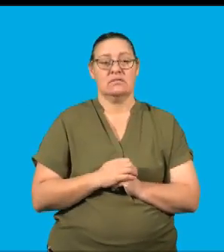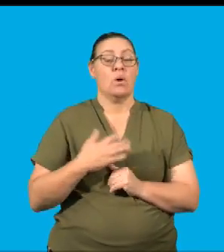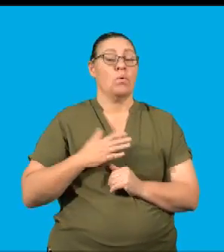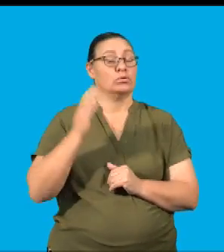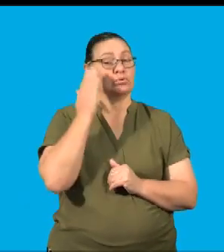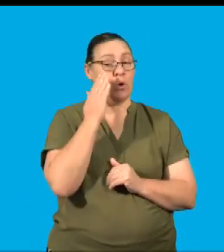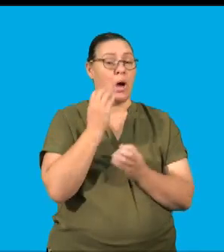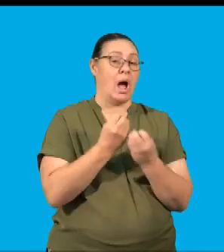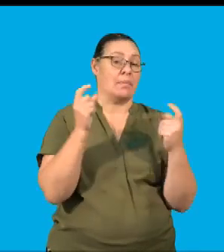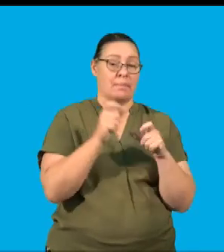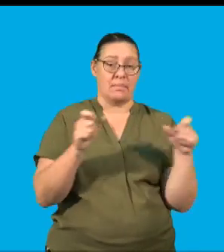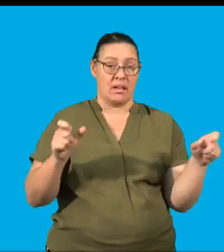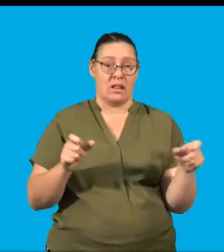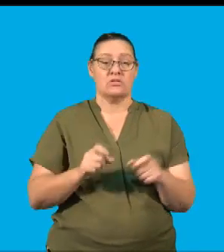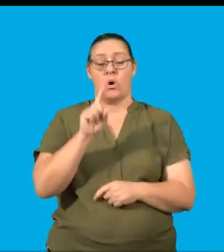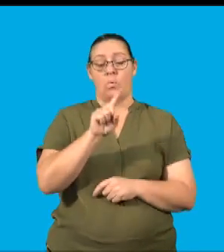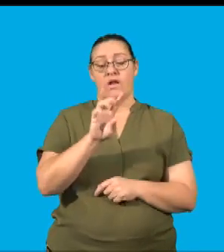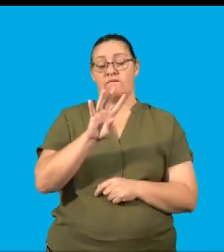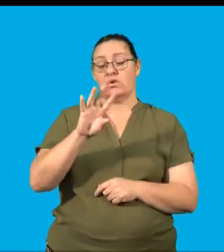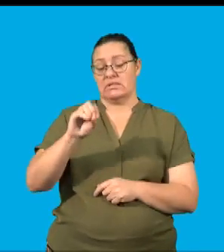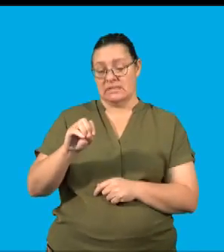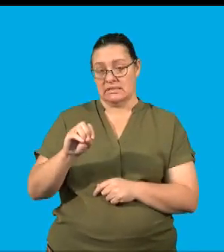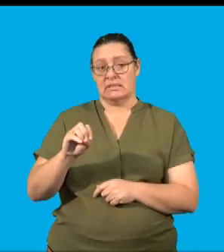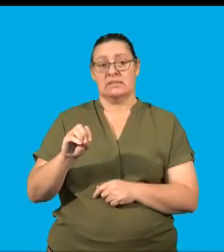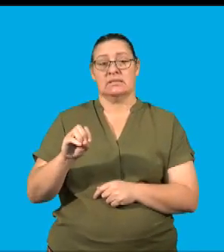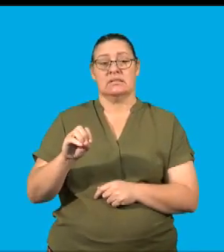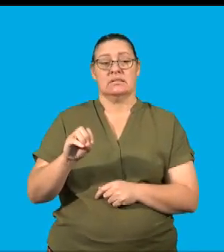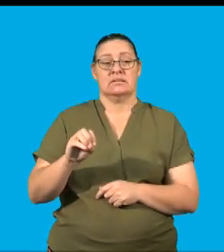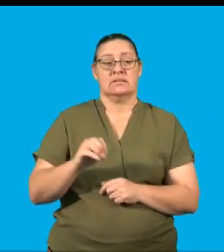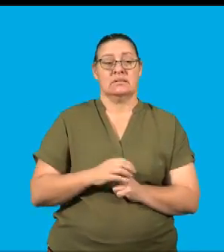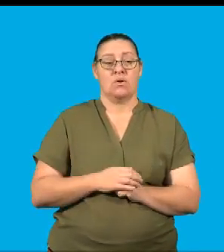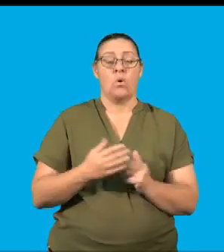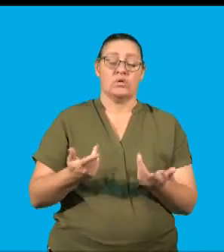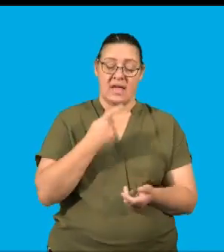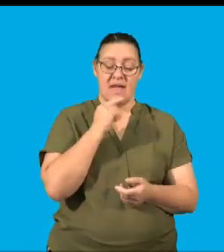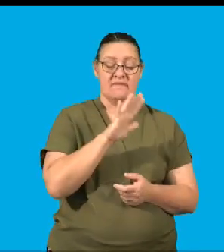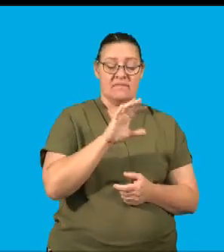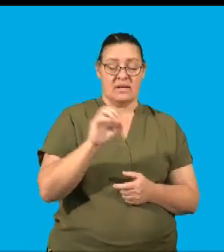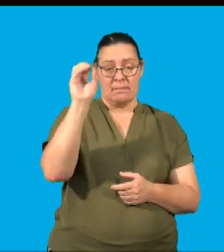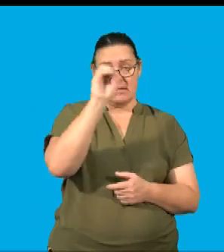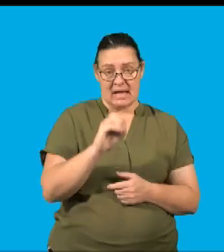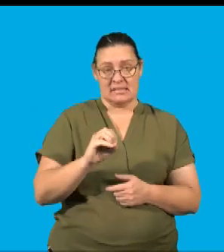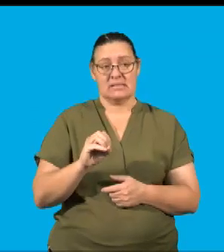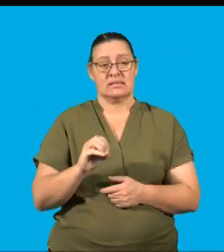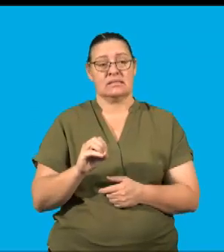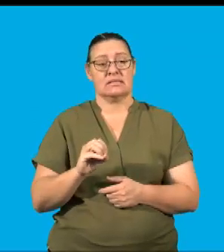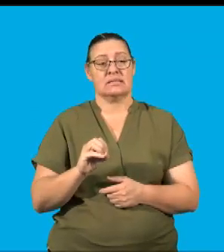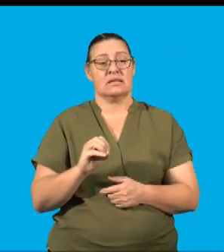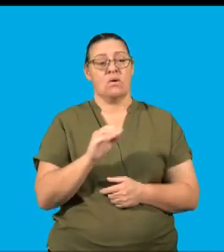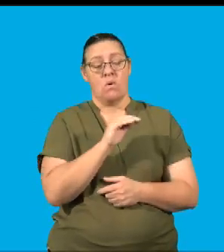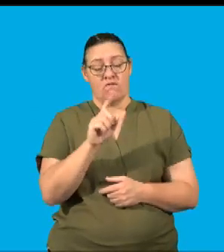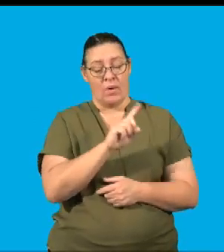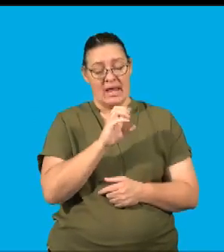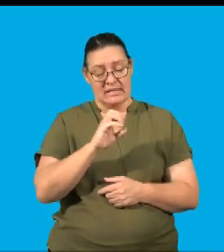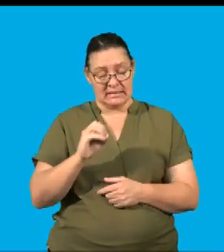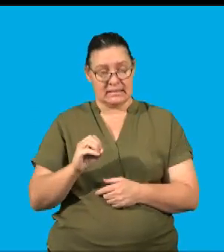50%. So if you want to know the number of people, you will take the 50% here. You will say 50%, which is the same as 50